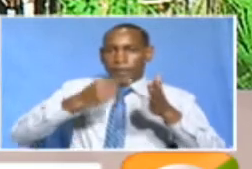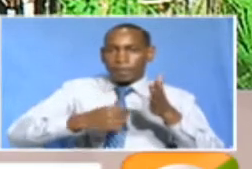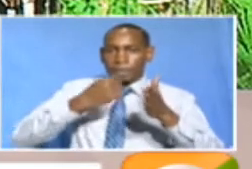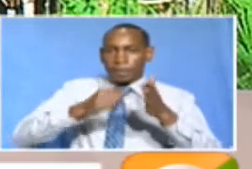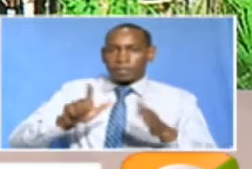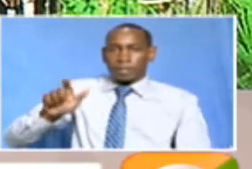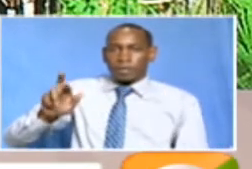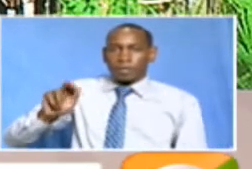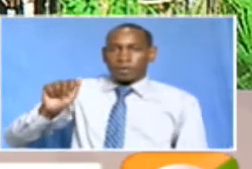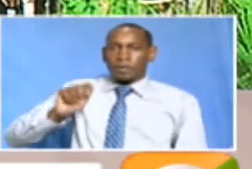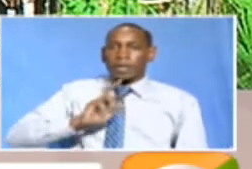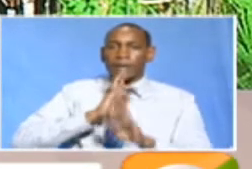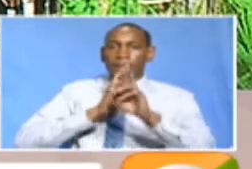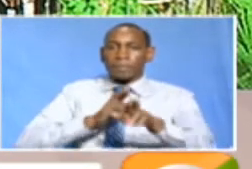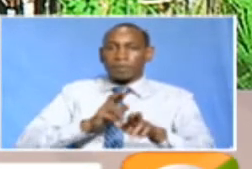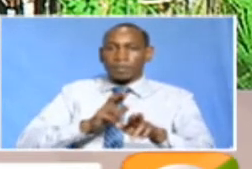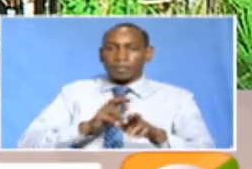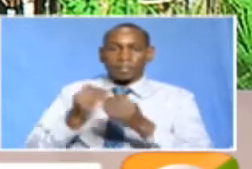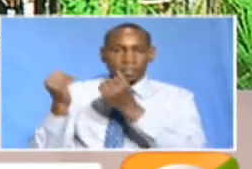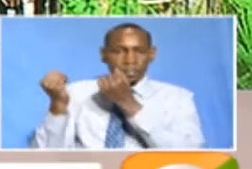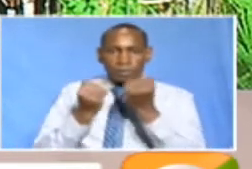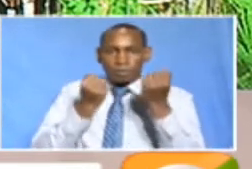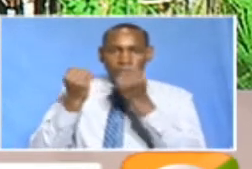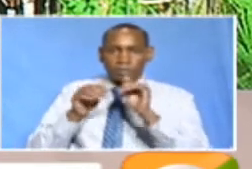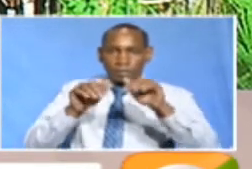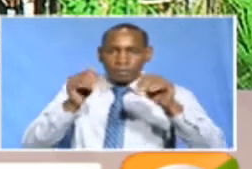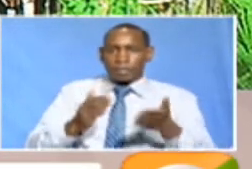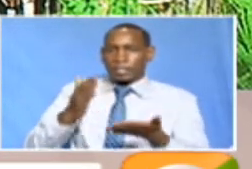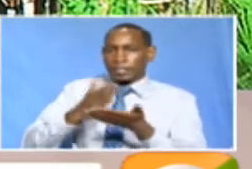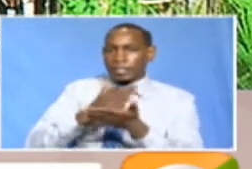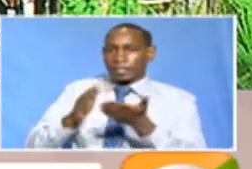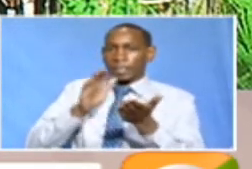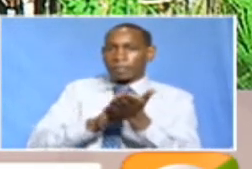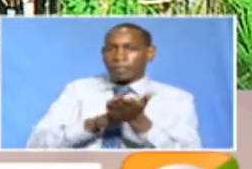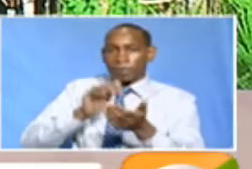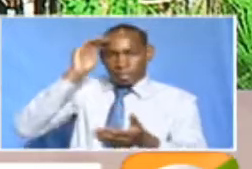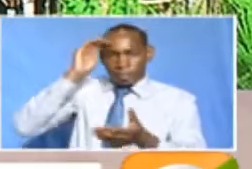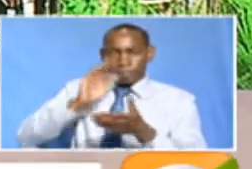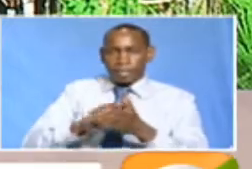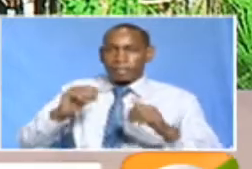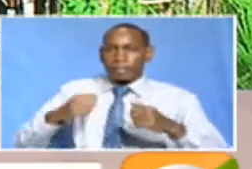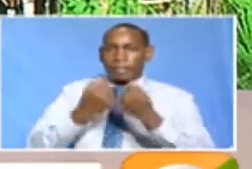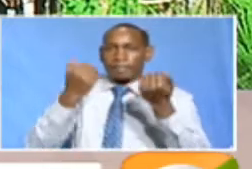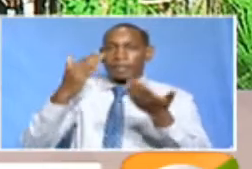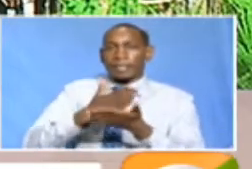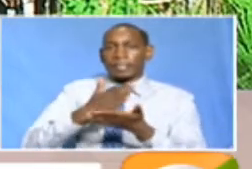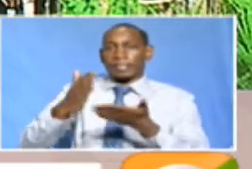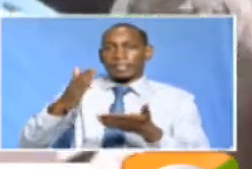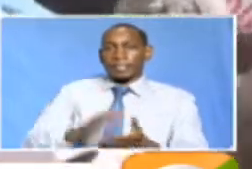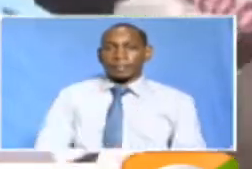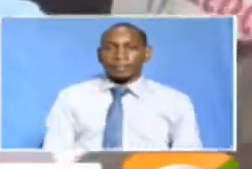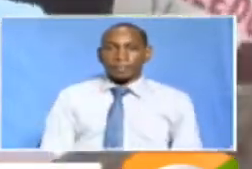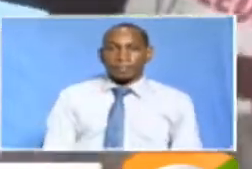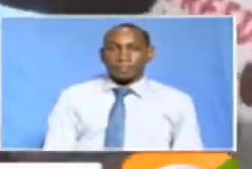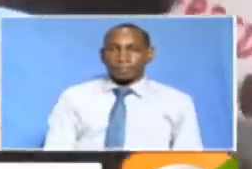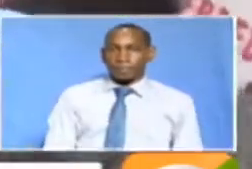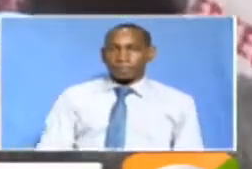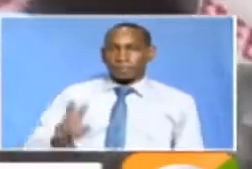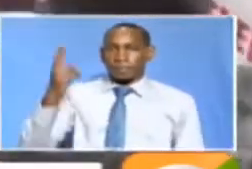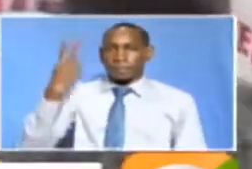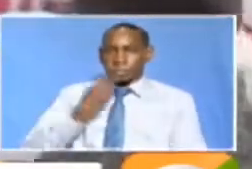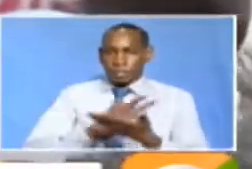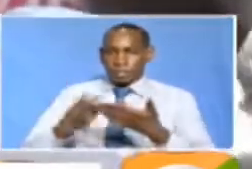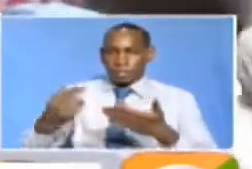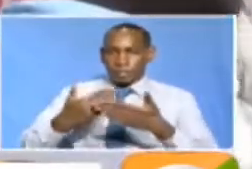Otieno reports, the cane farmers also shared proposals they believe will revive the sector. Just 2 weeks after